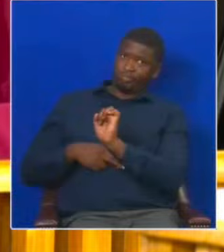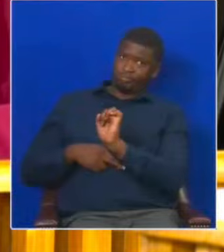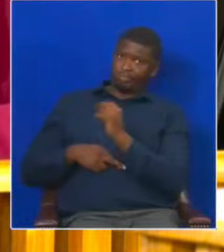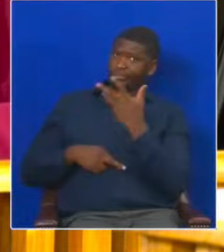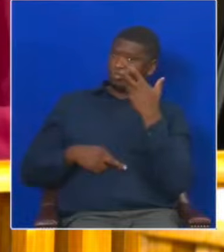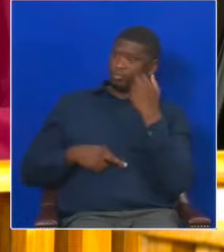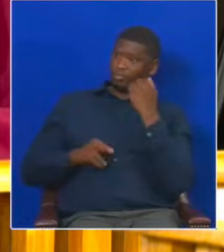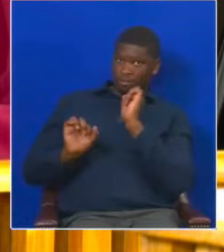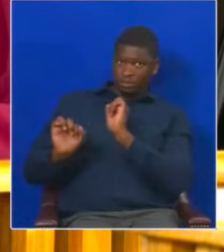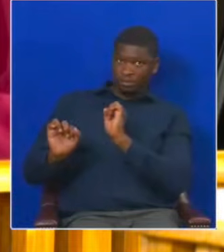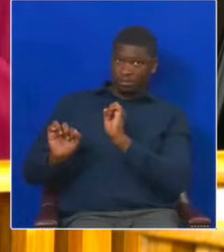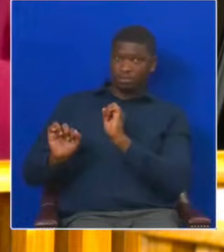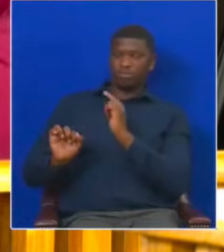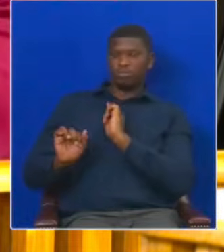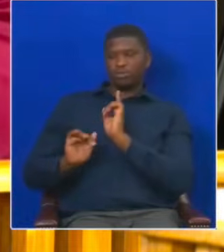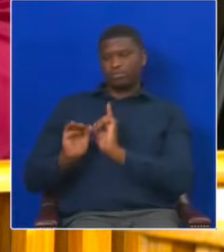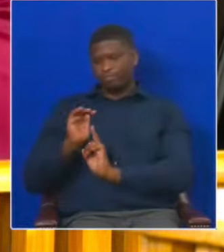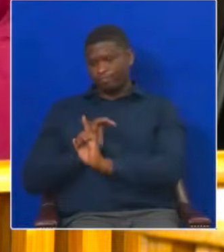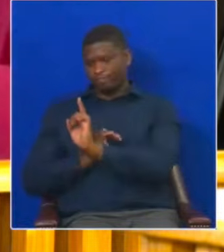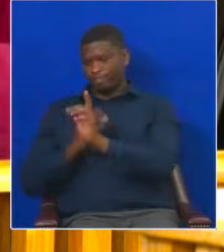there was Mr. Nhlanhla,